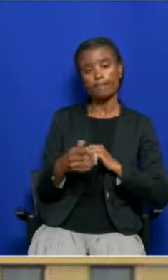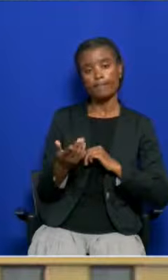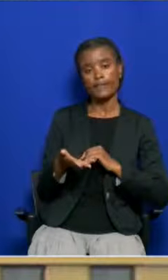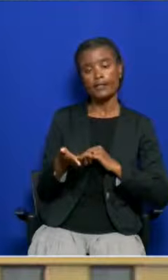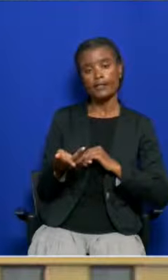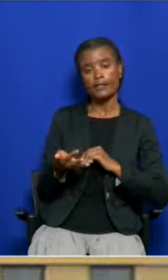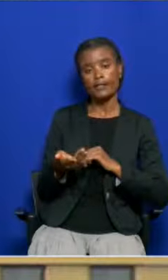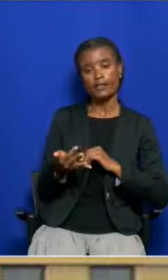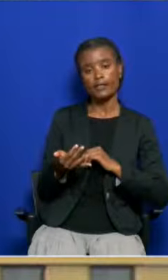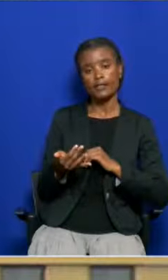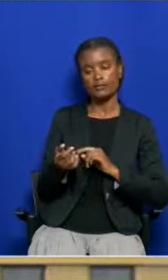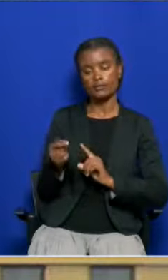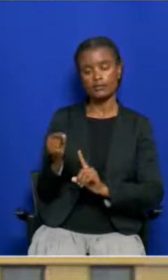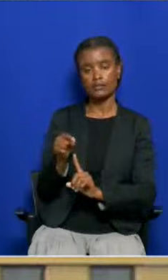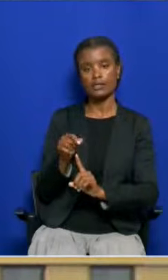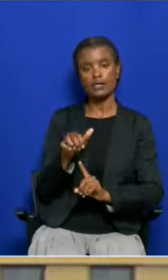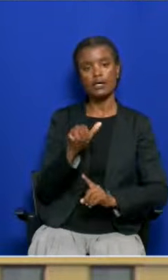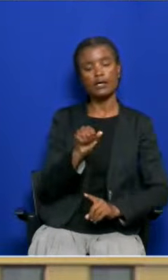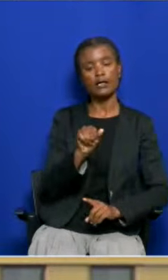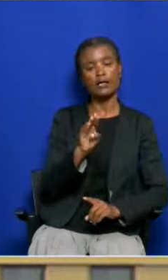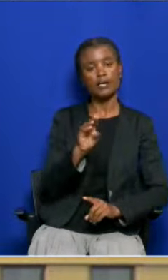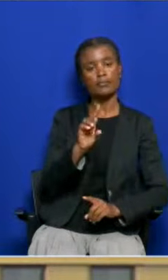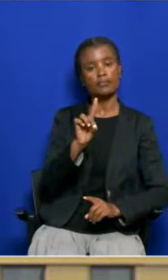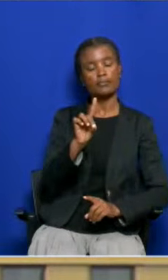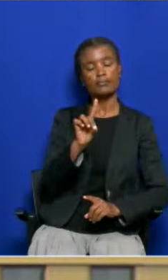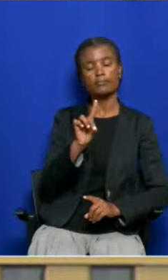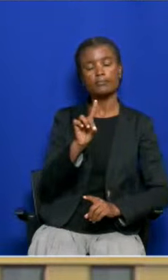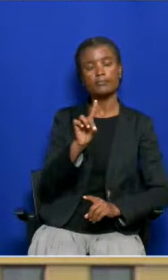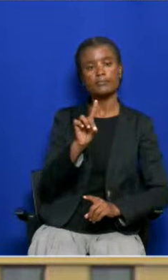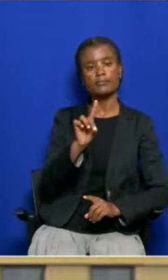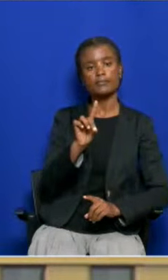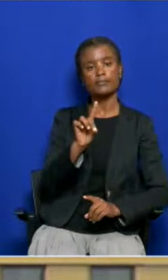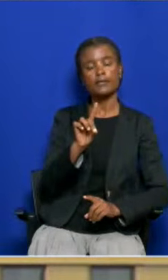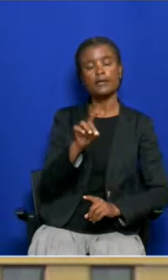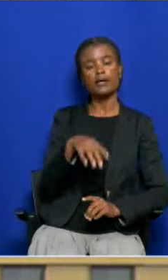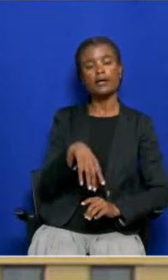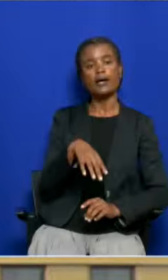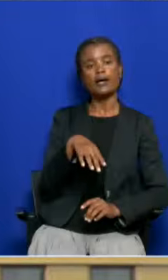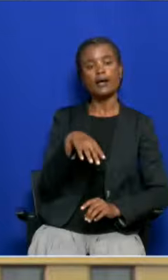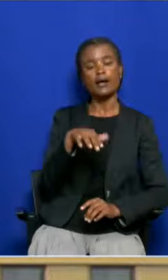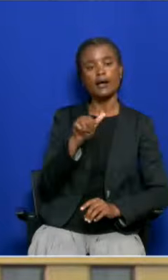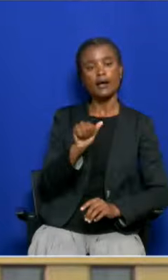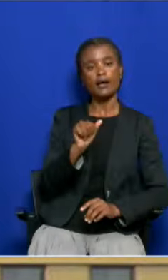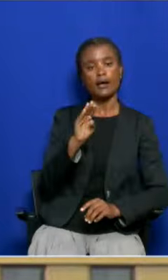Abna Zaibe or Mr. Masase.